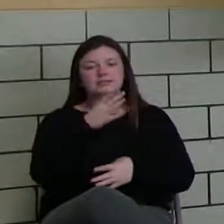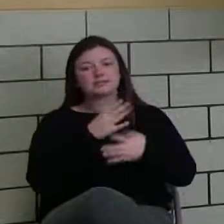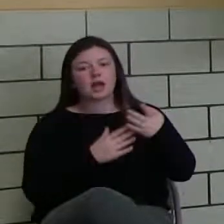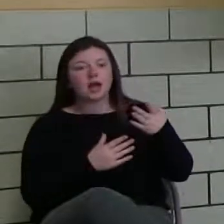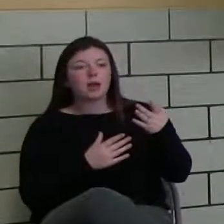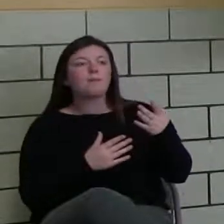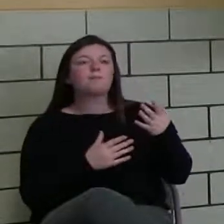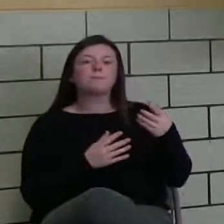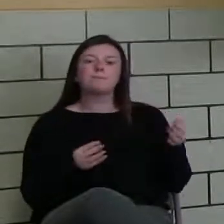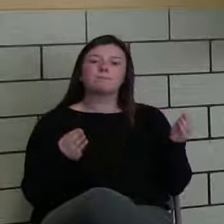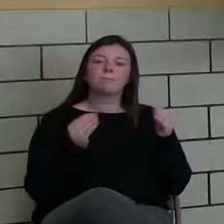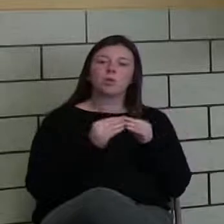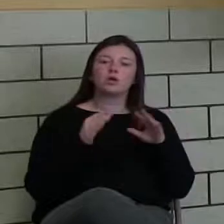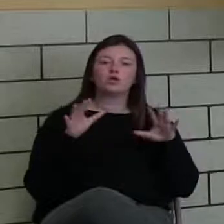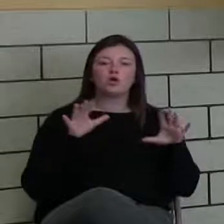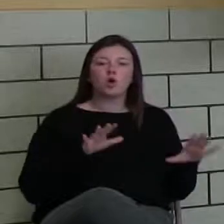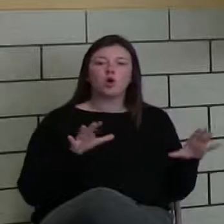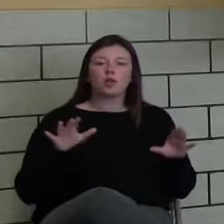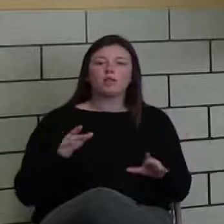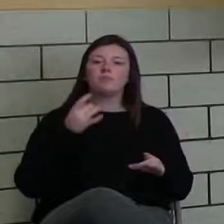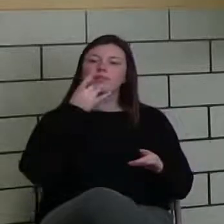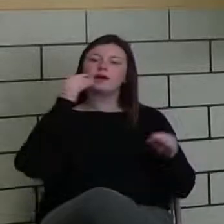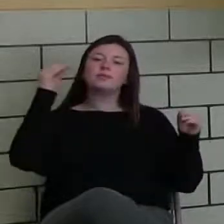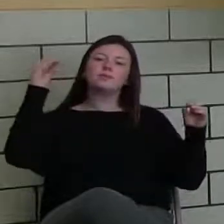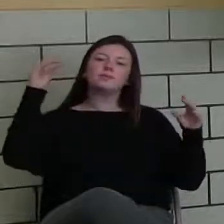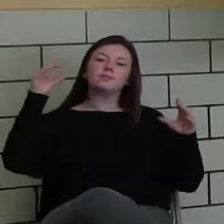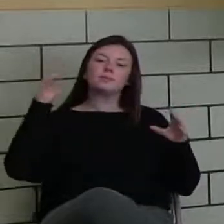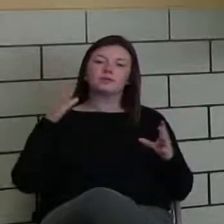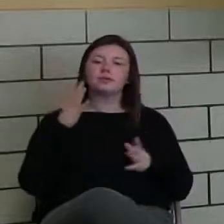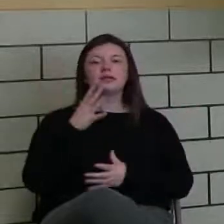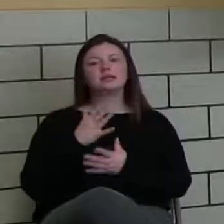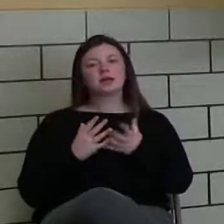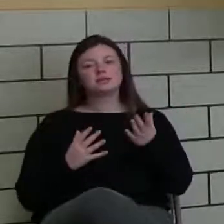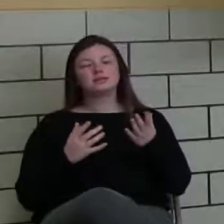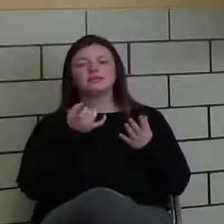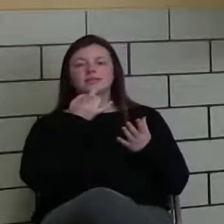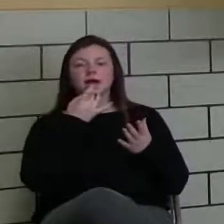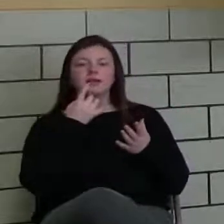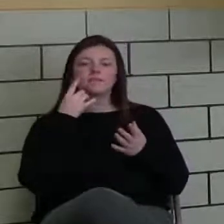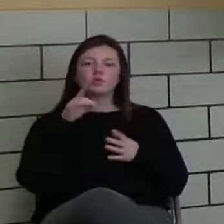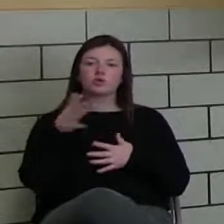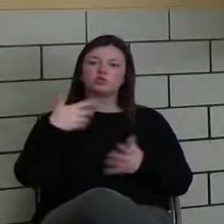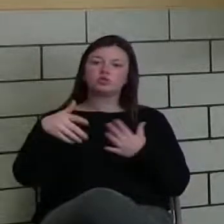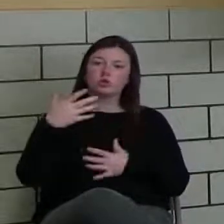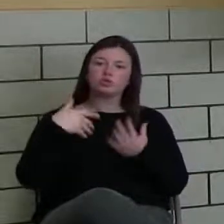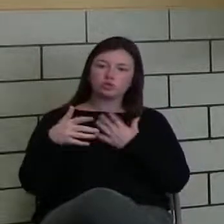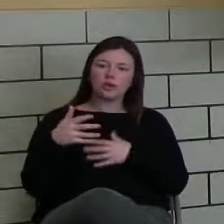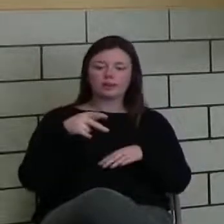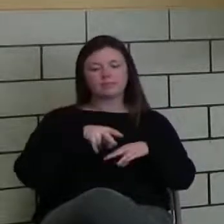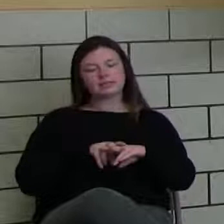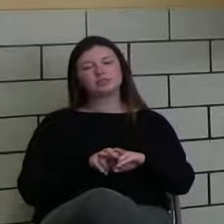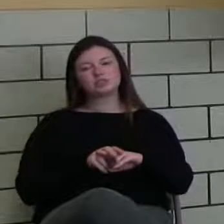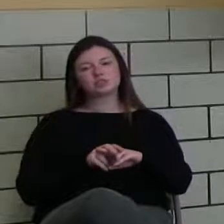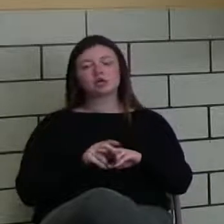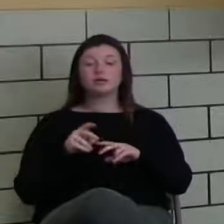be calmer with just with a nice lighting for your social kind of bench moment. So